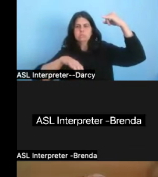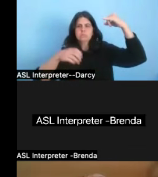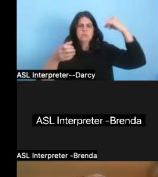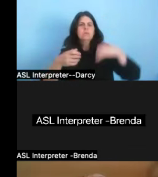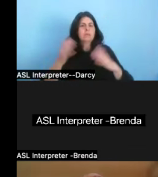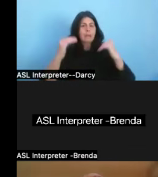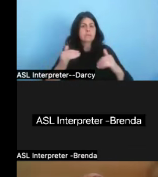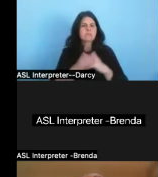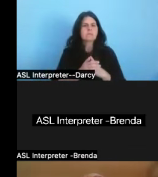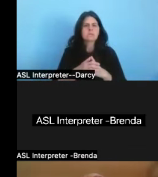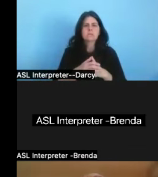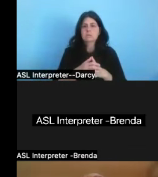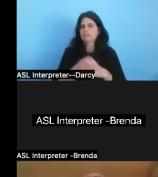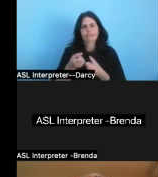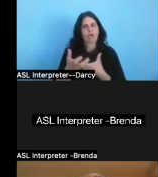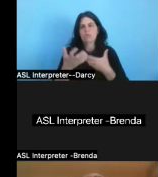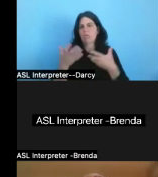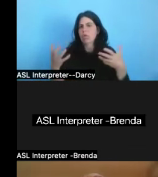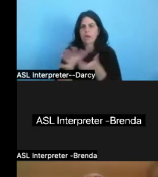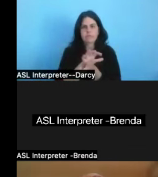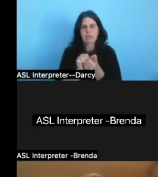The earthquake caused severe damage to